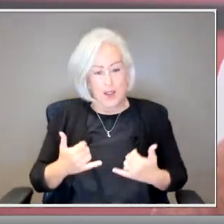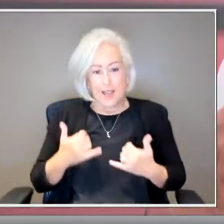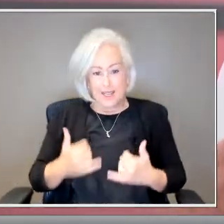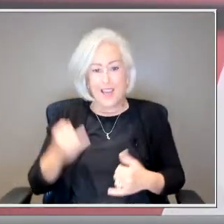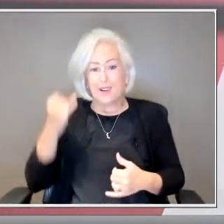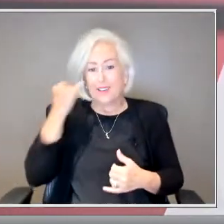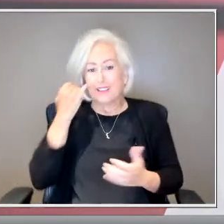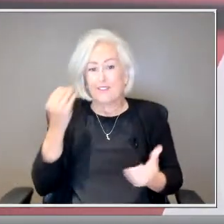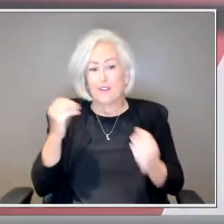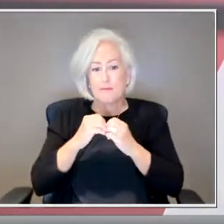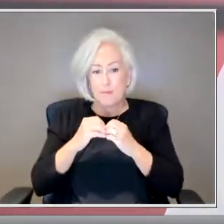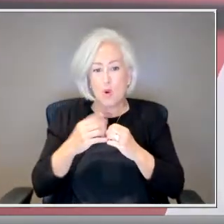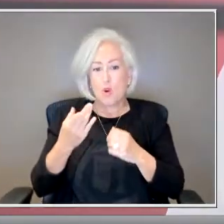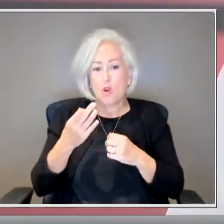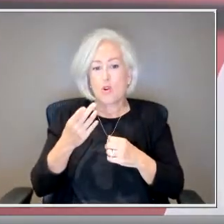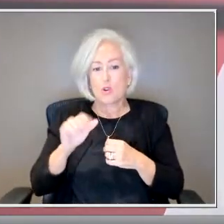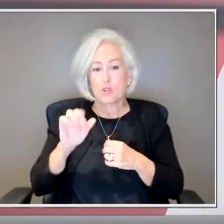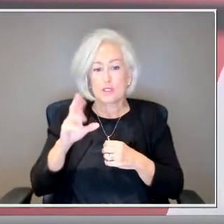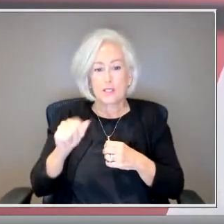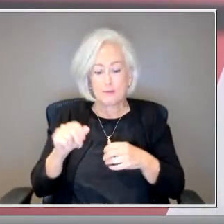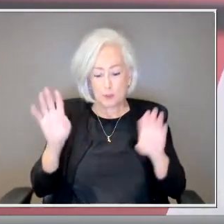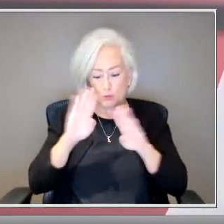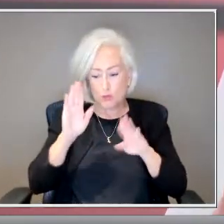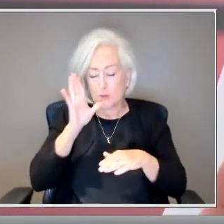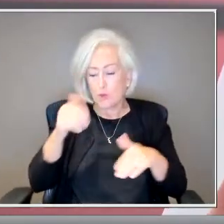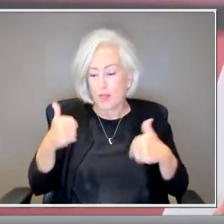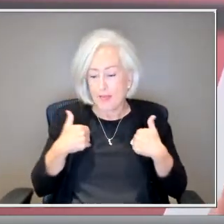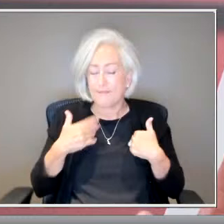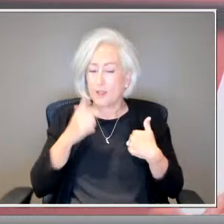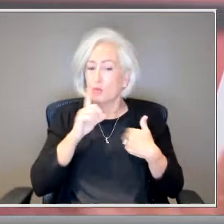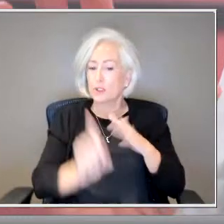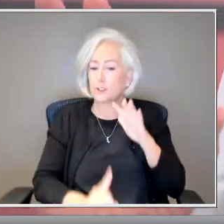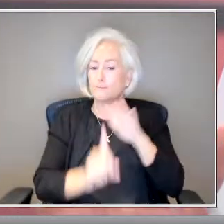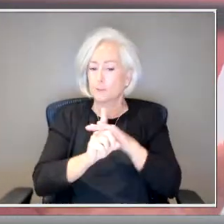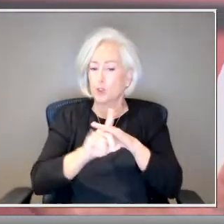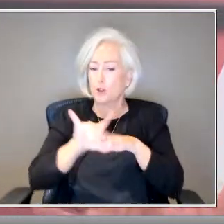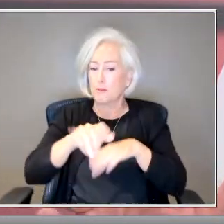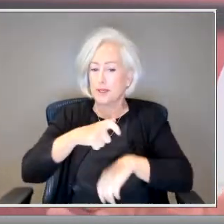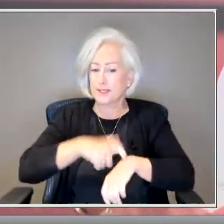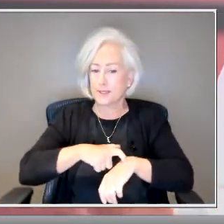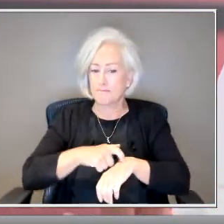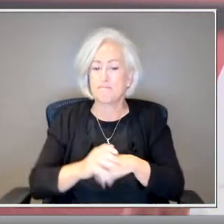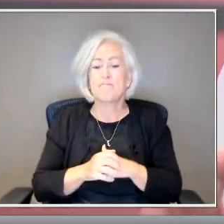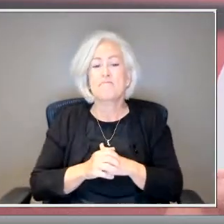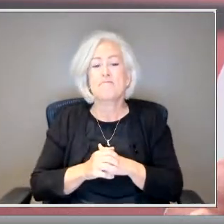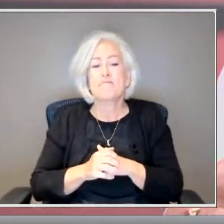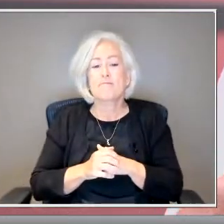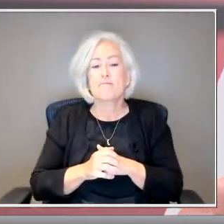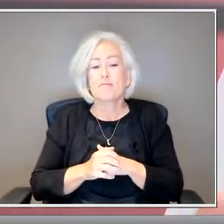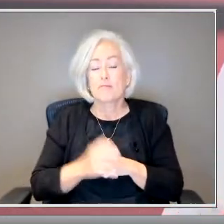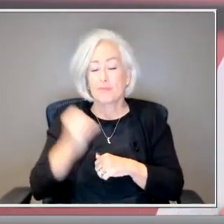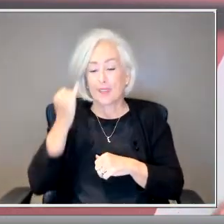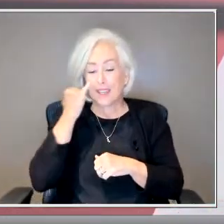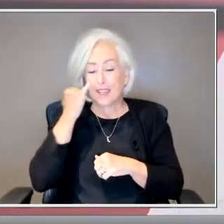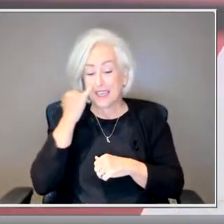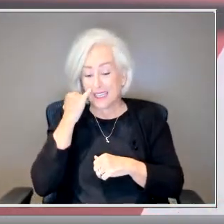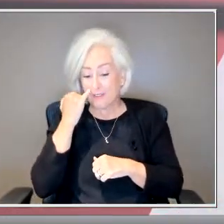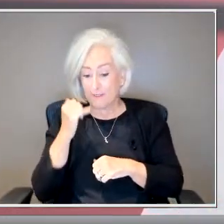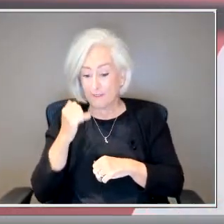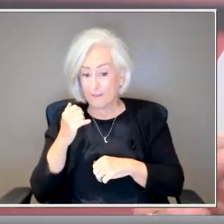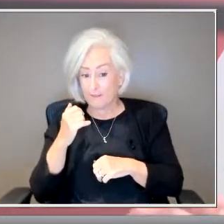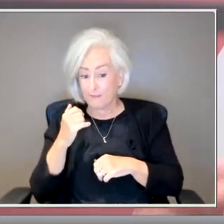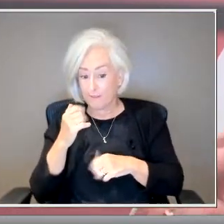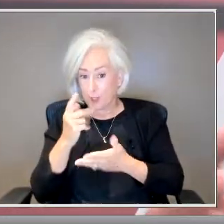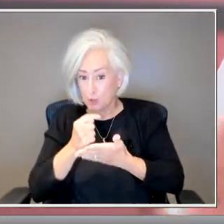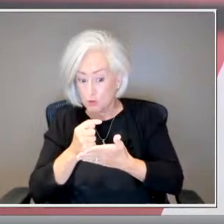now. And you know, we're not trying to, you know, we don't hold treatment if the heart isn't normal. We hold treatment if the heart gets